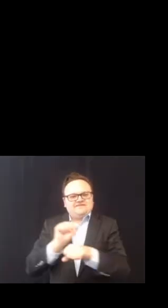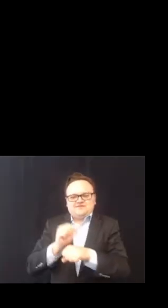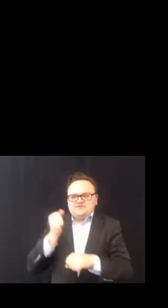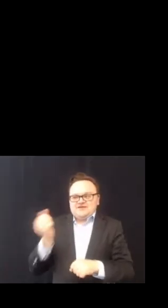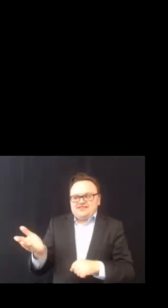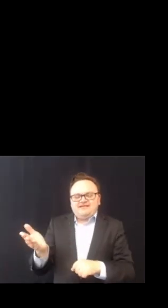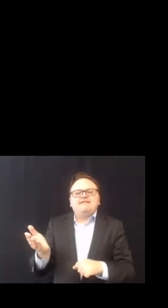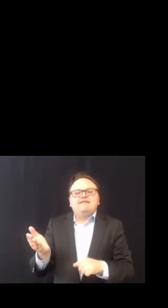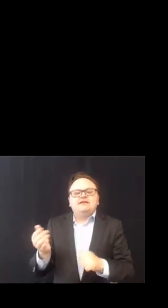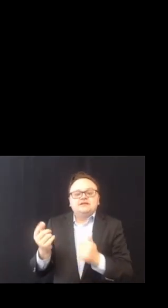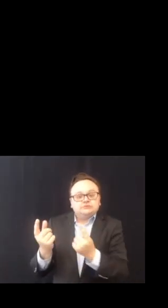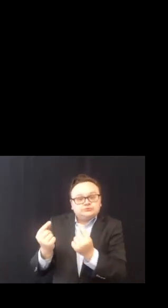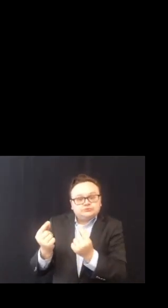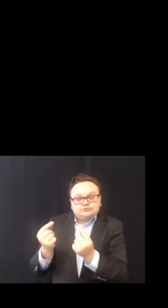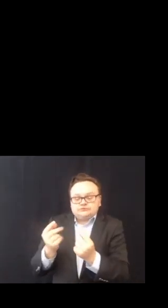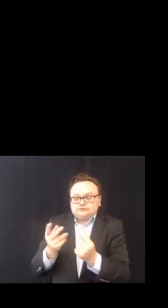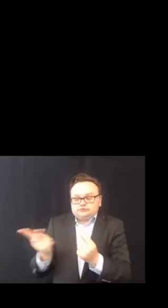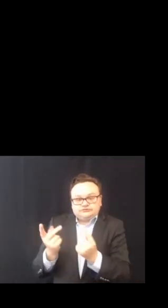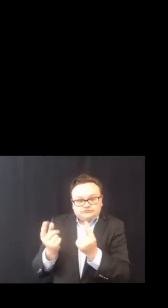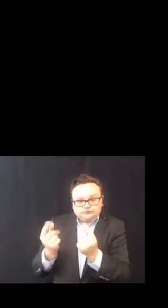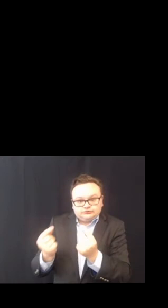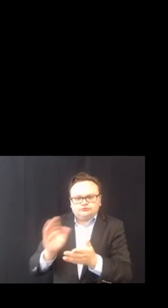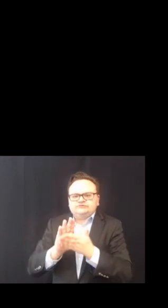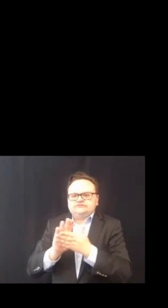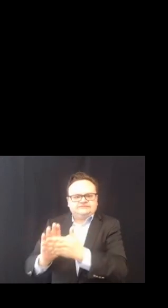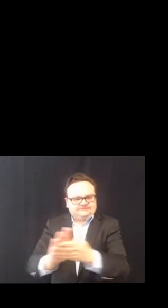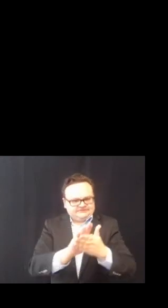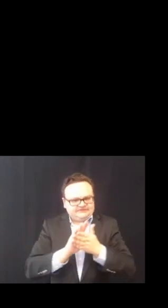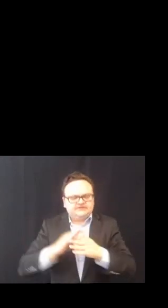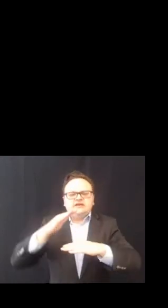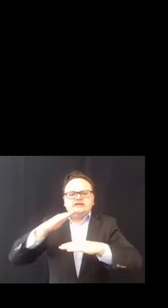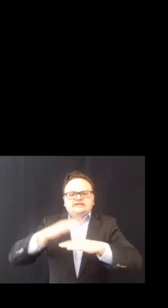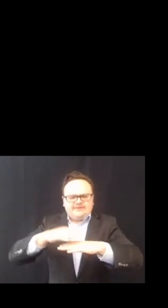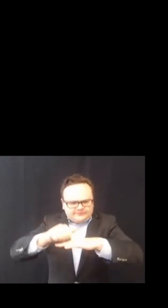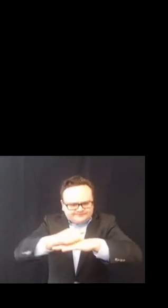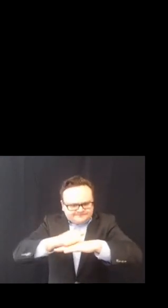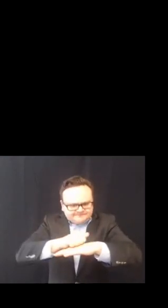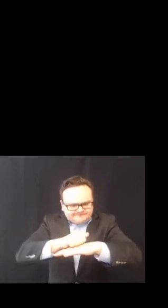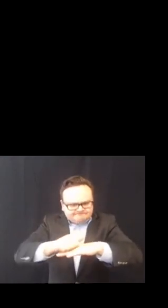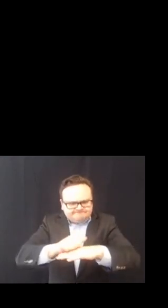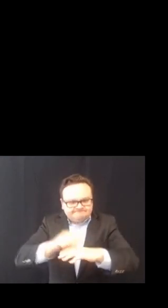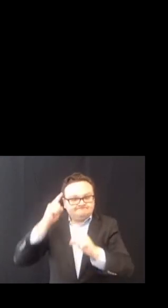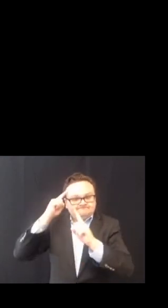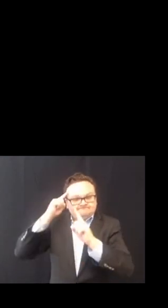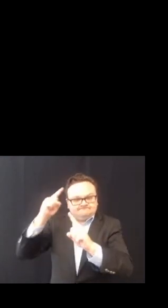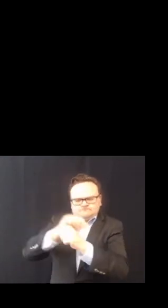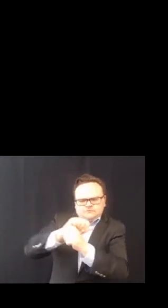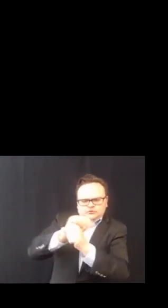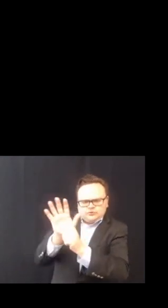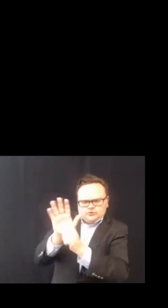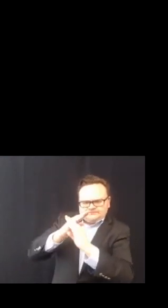assist in keeping the place clean and sanitizing tables and making sure that we keep this coronavirus under